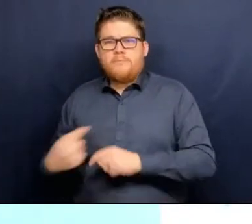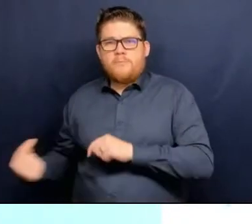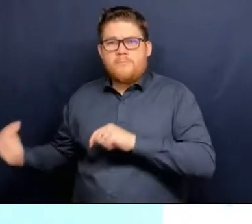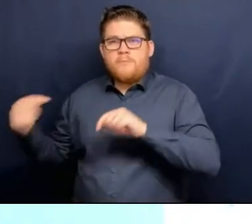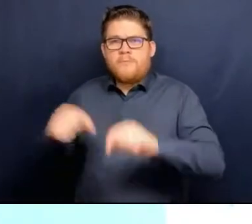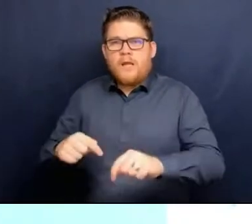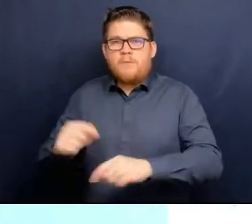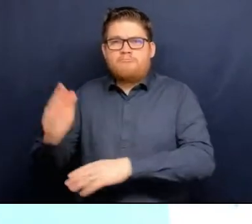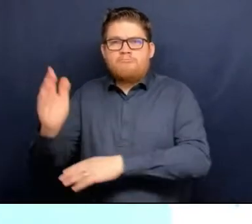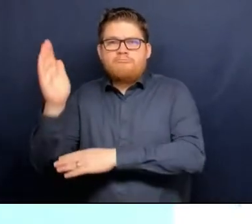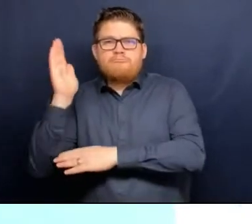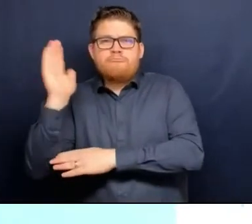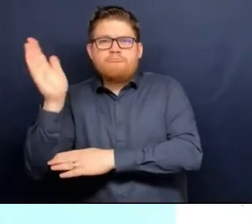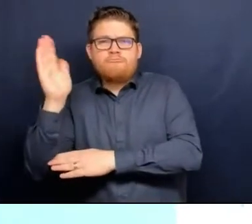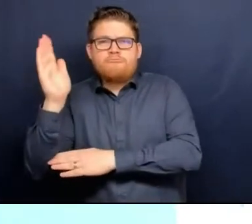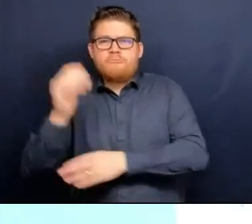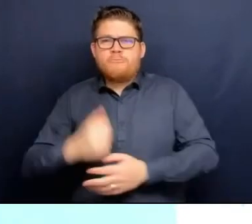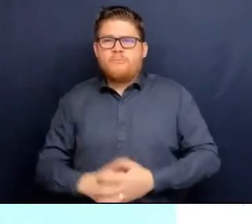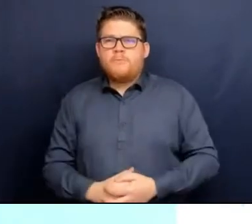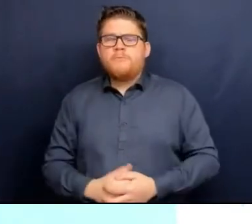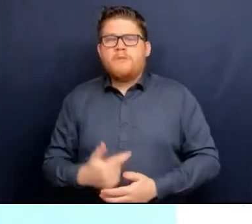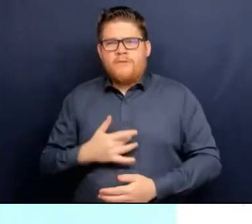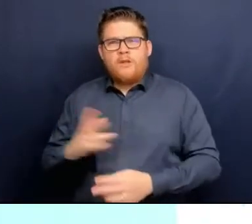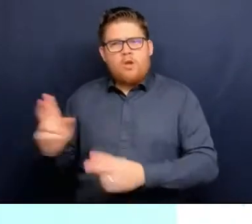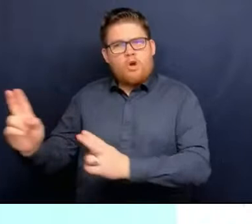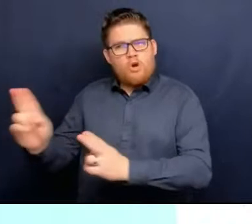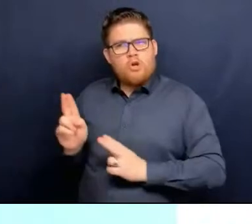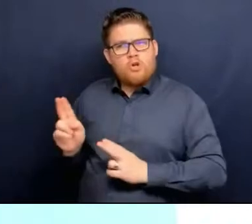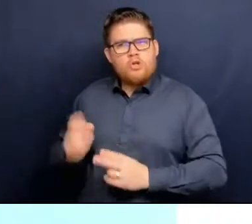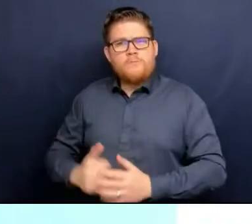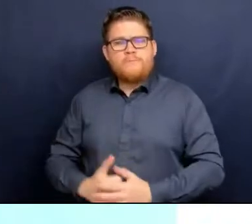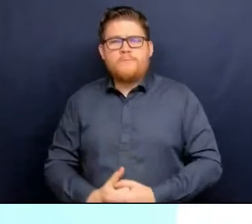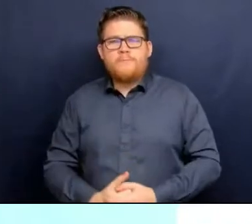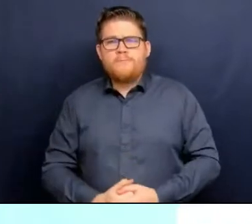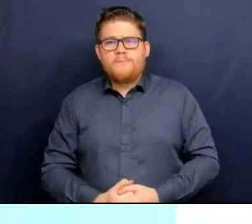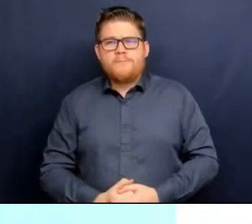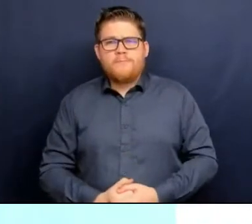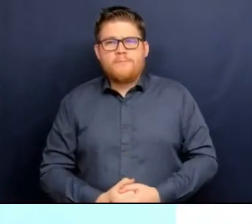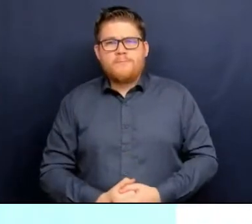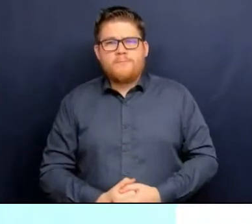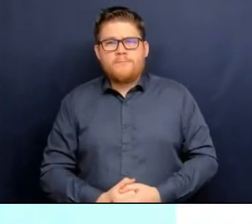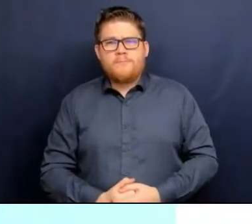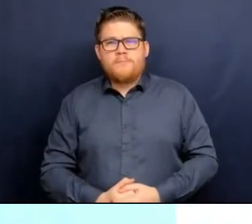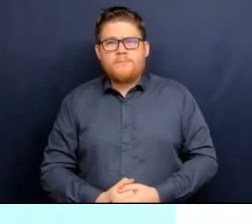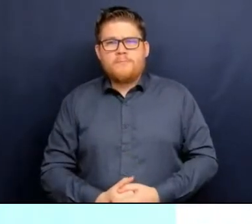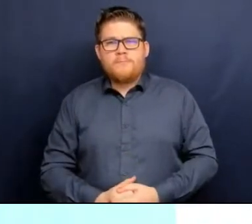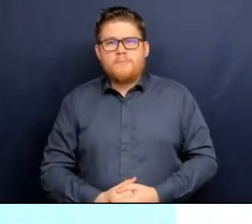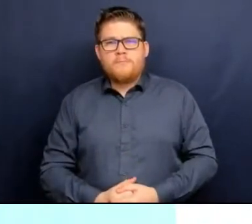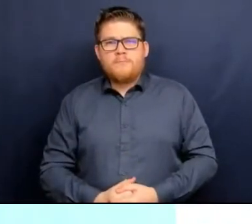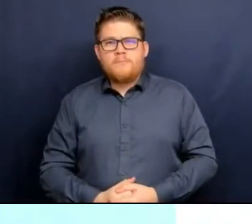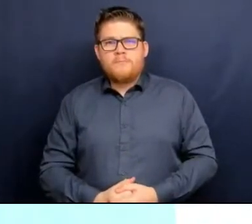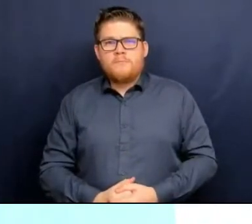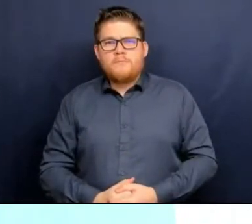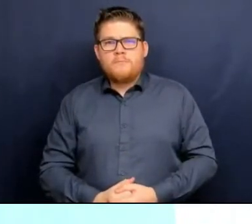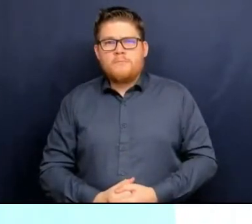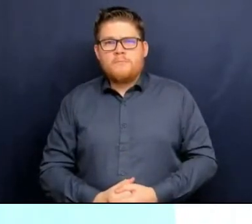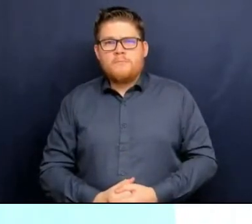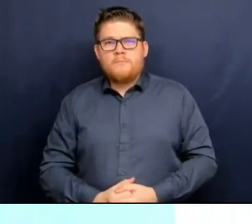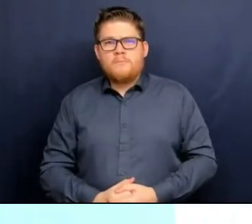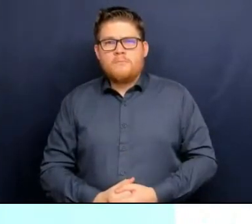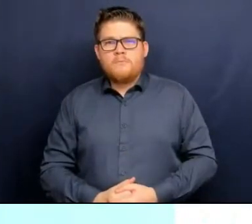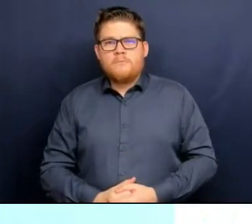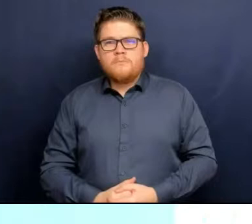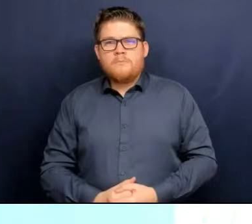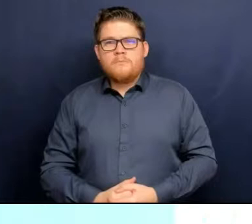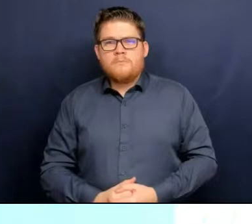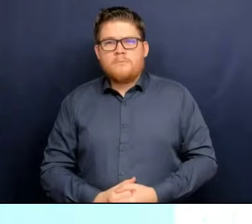know, I'm nervous as heck. I've had a knot in my stomach since I've been asked, you know, but that's part of life. You know, the BC